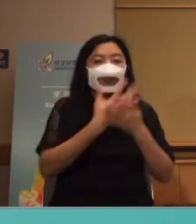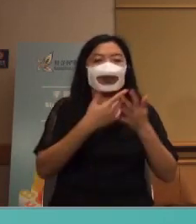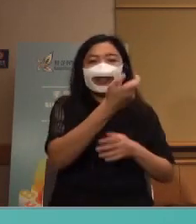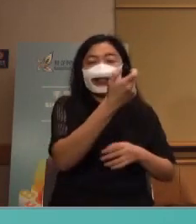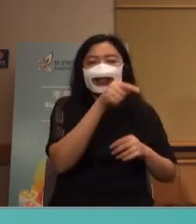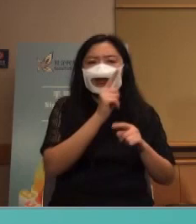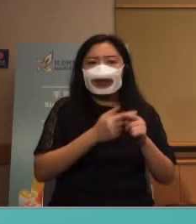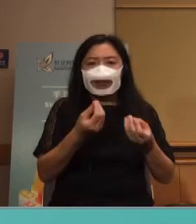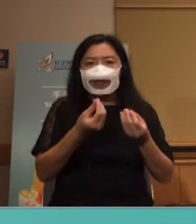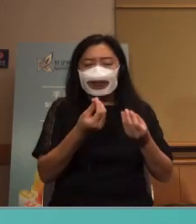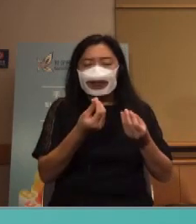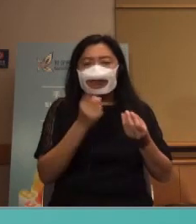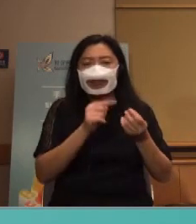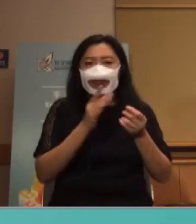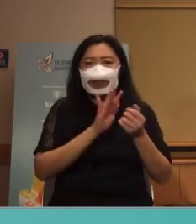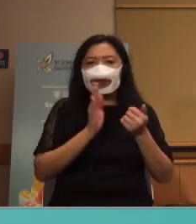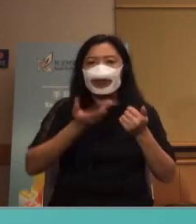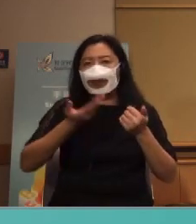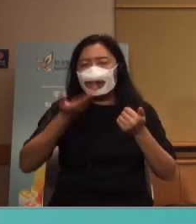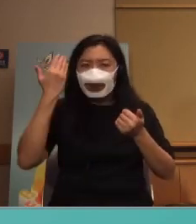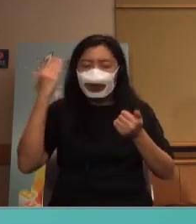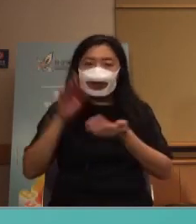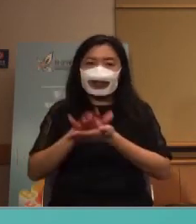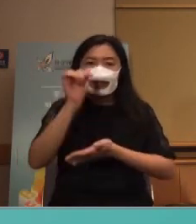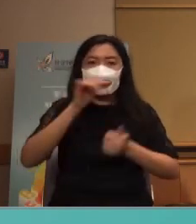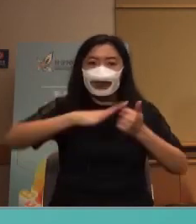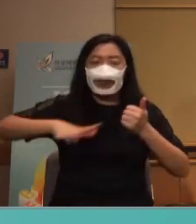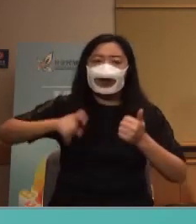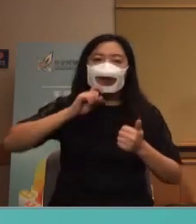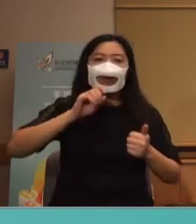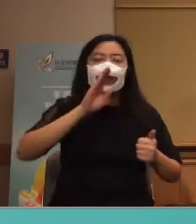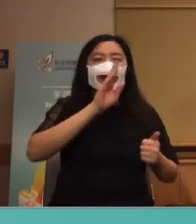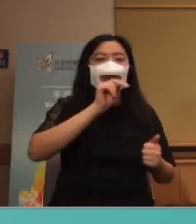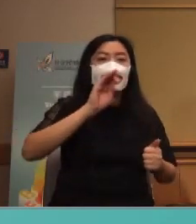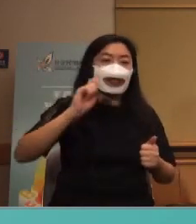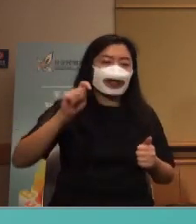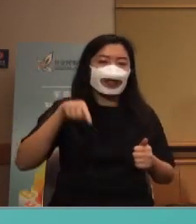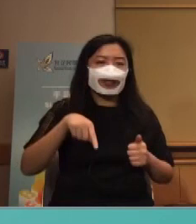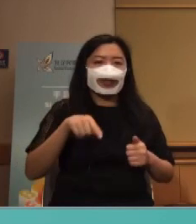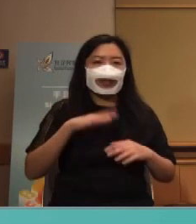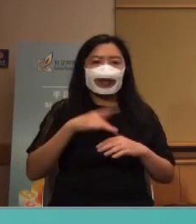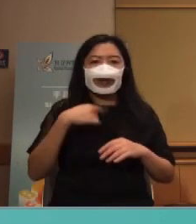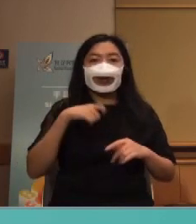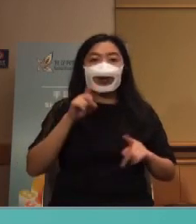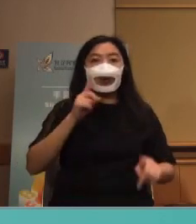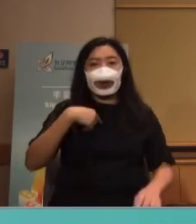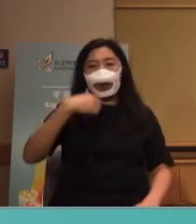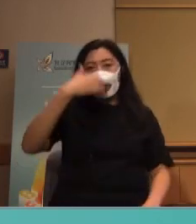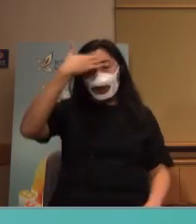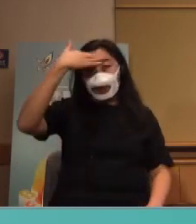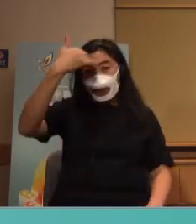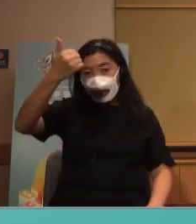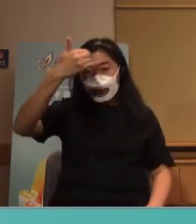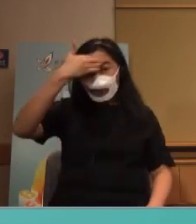The number of people who got, I don't want to say lucky, because crypto is a very